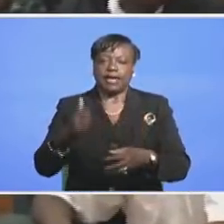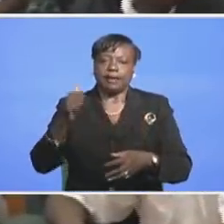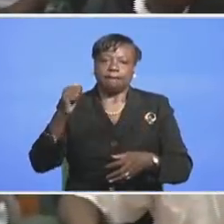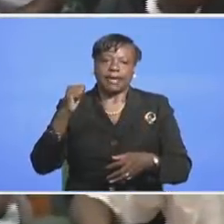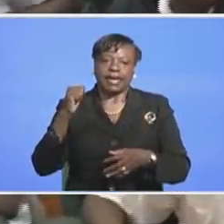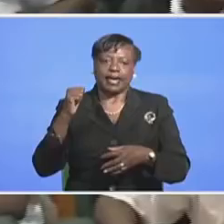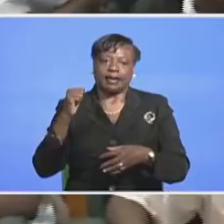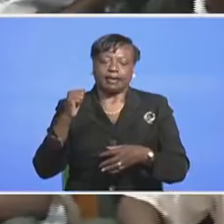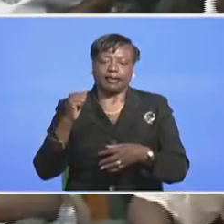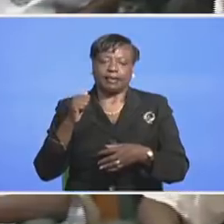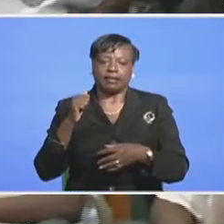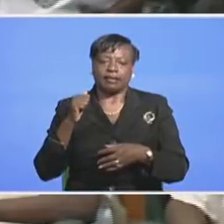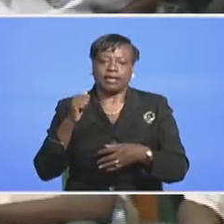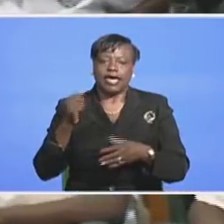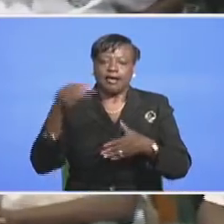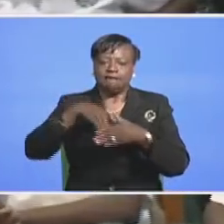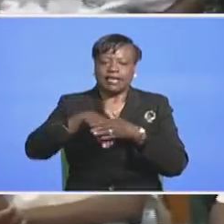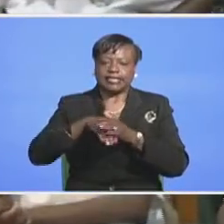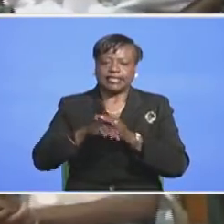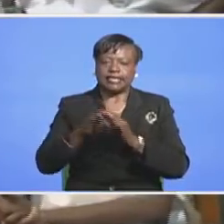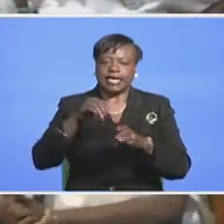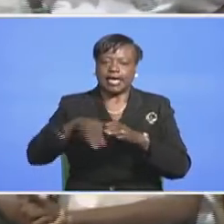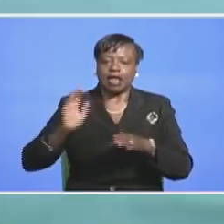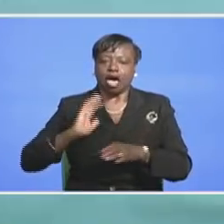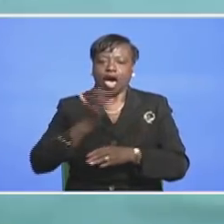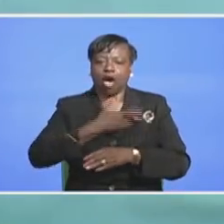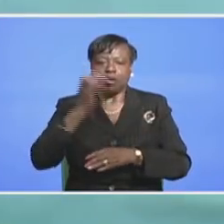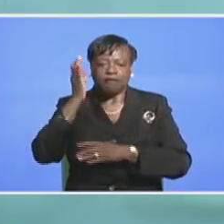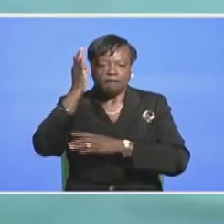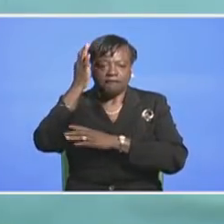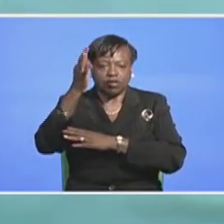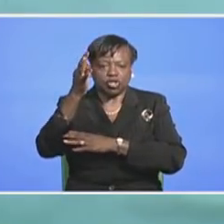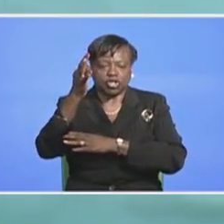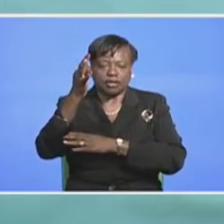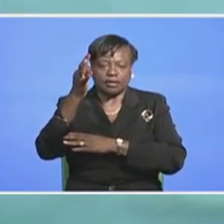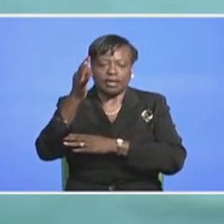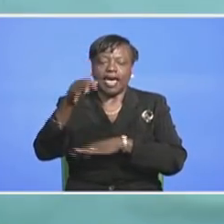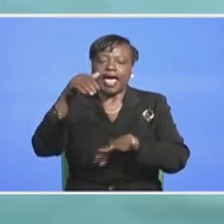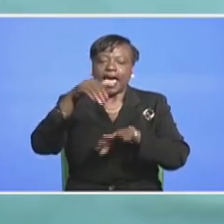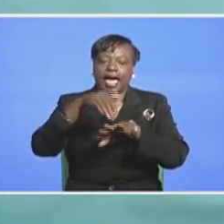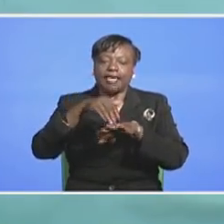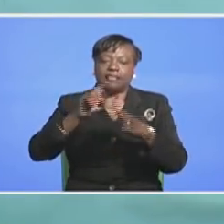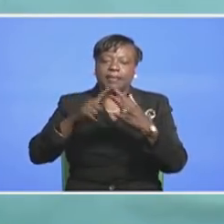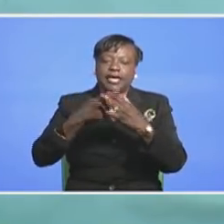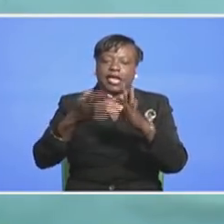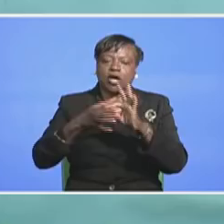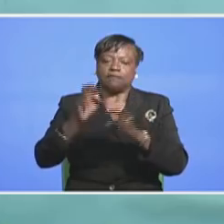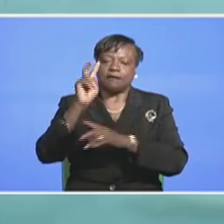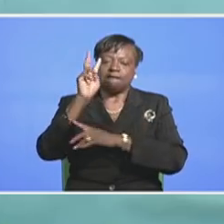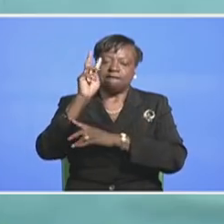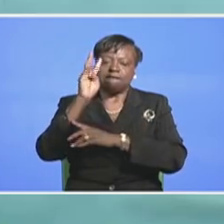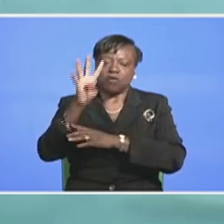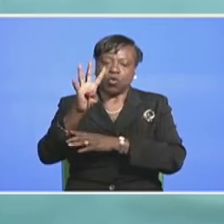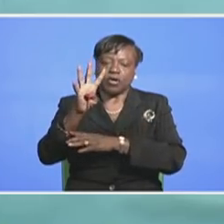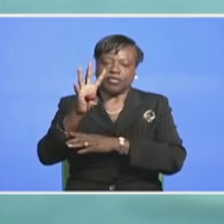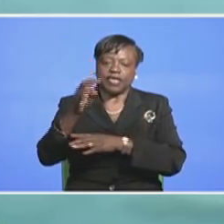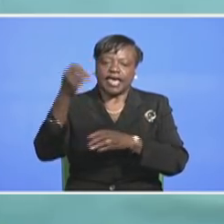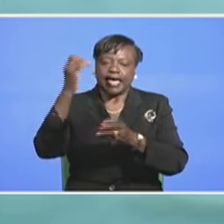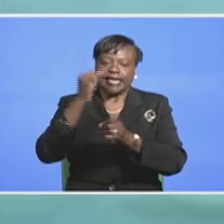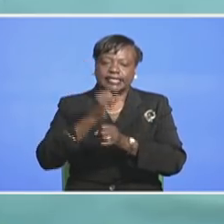we're investing in our future. We're now at the beginning of the fourth revolution, industrial